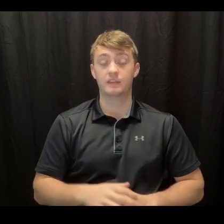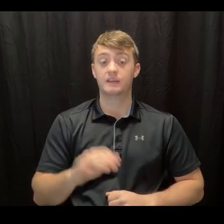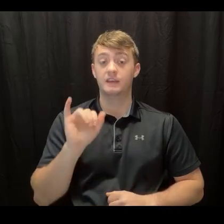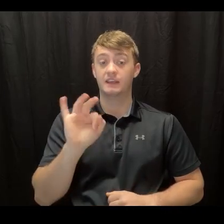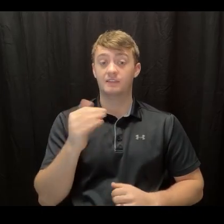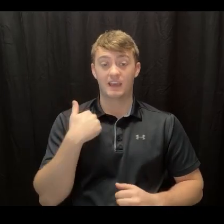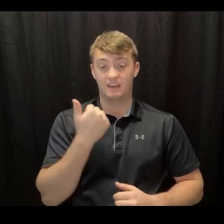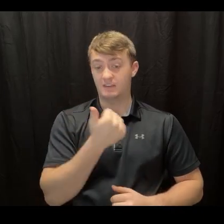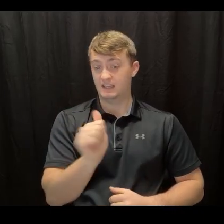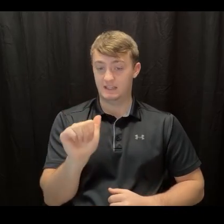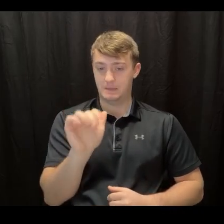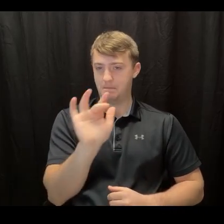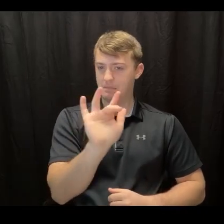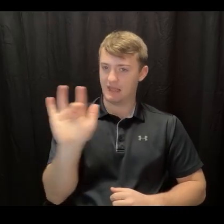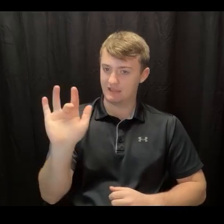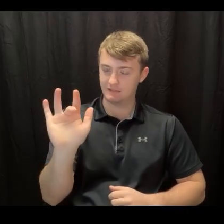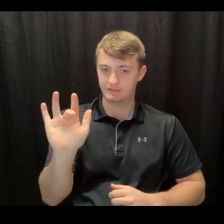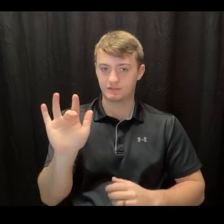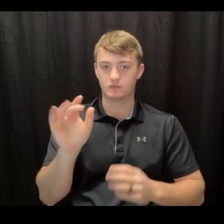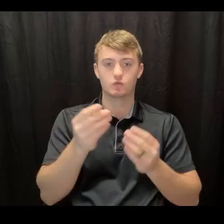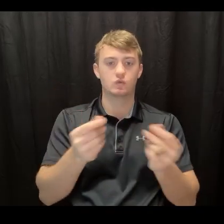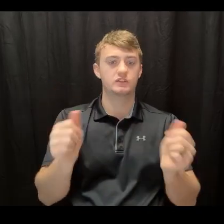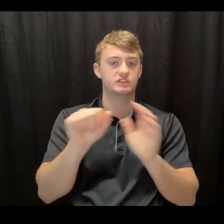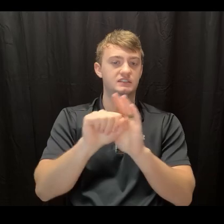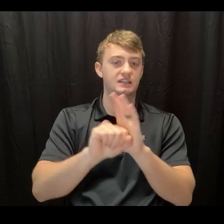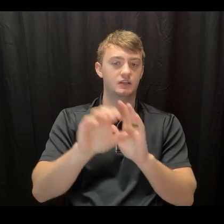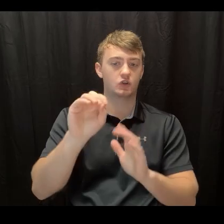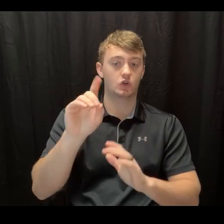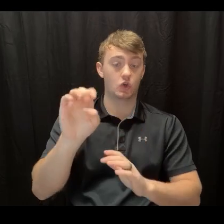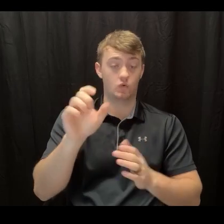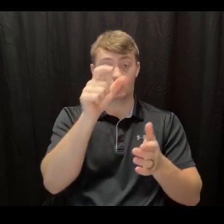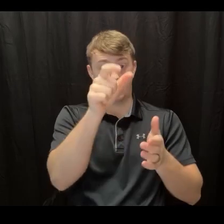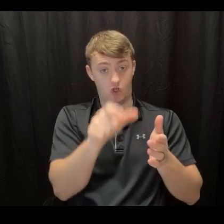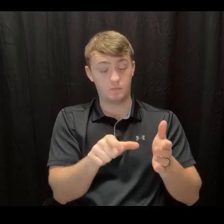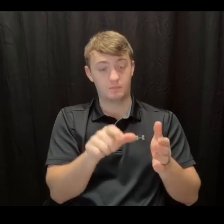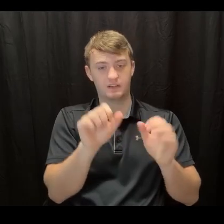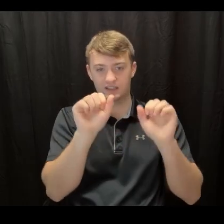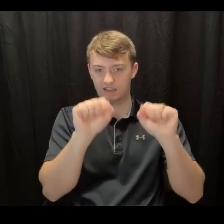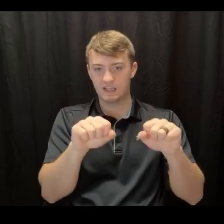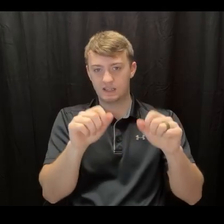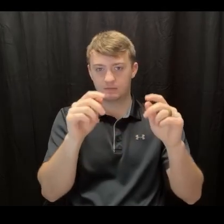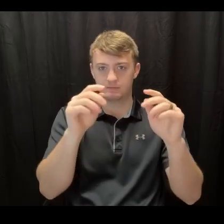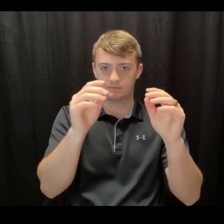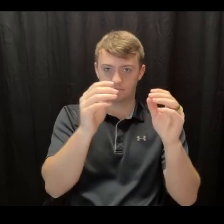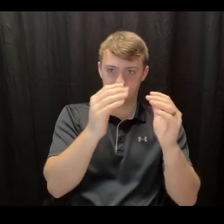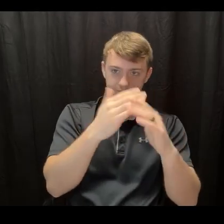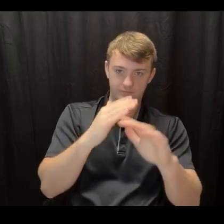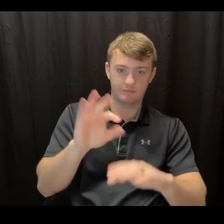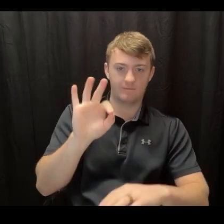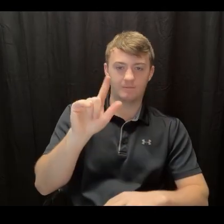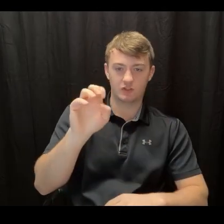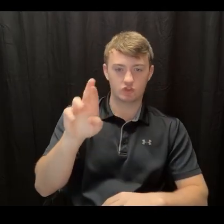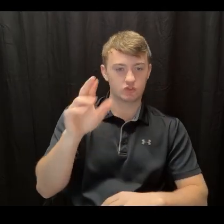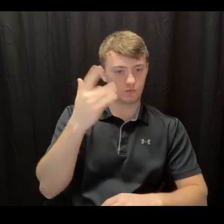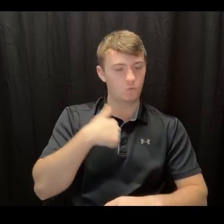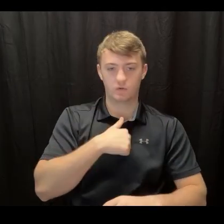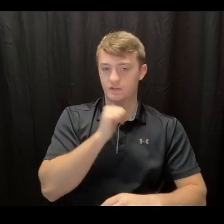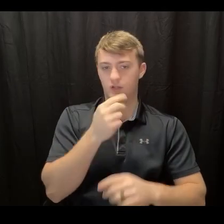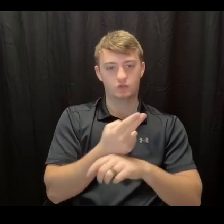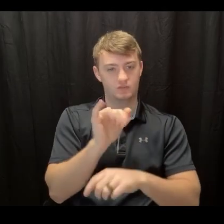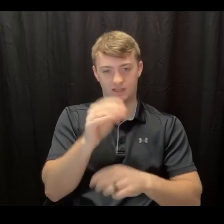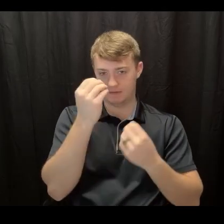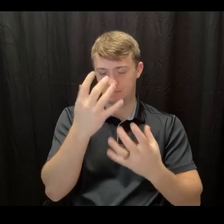If you have any blanks in the resolution state code column, you can just filter those out, because we don't